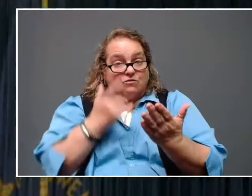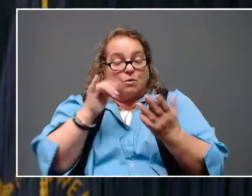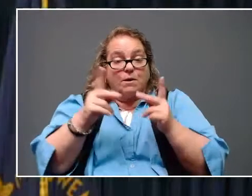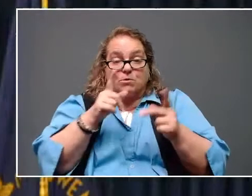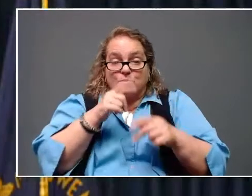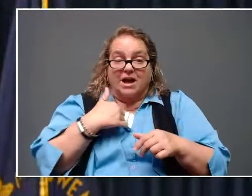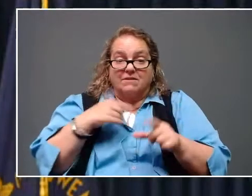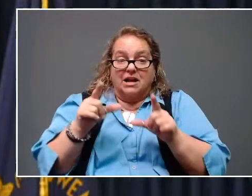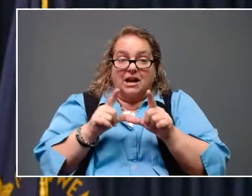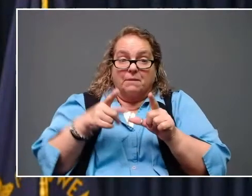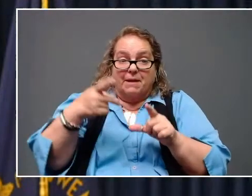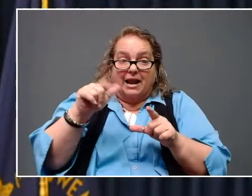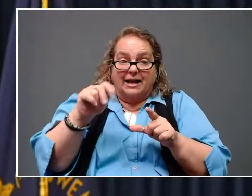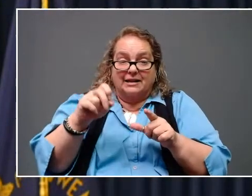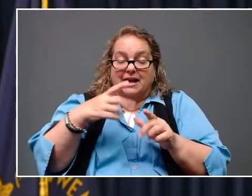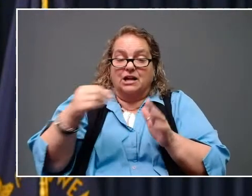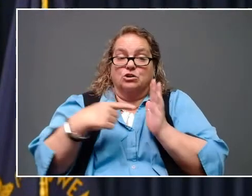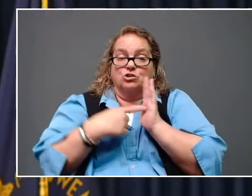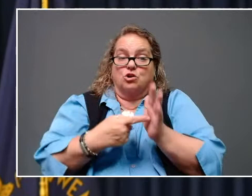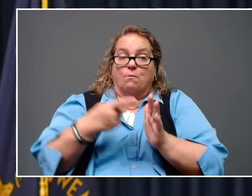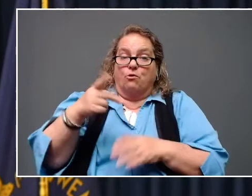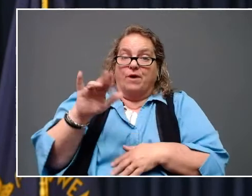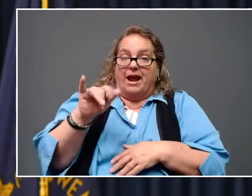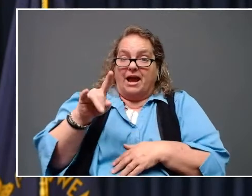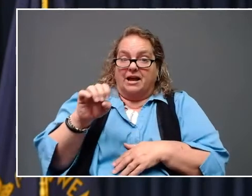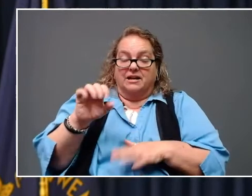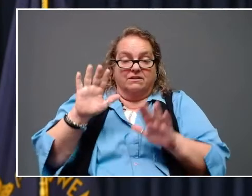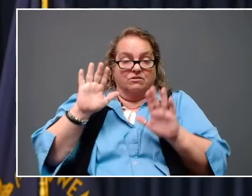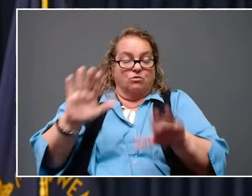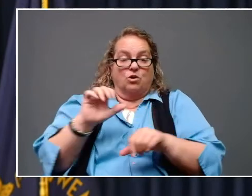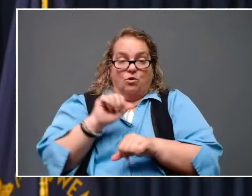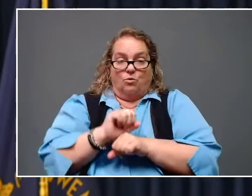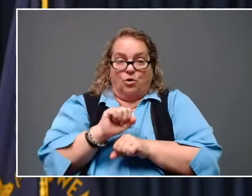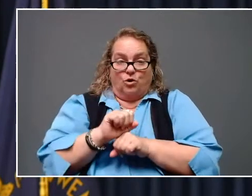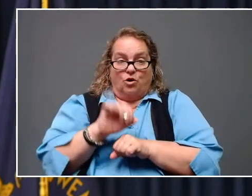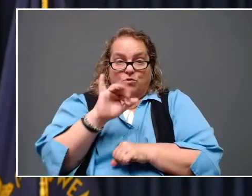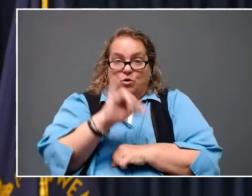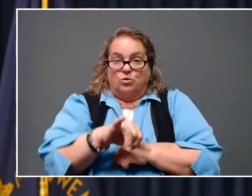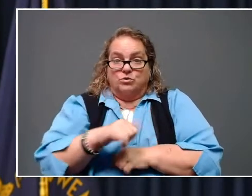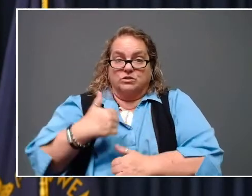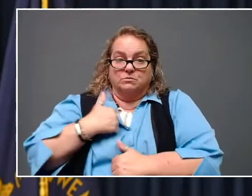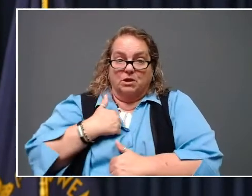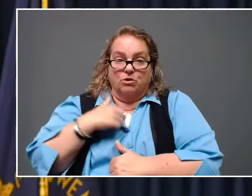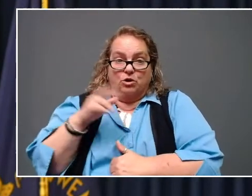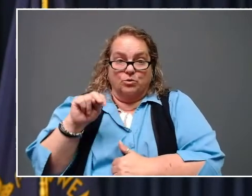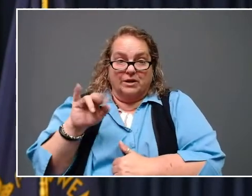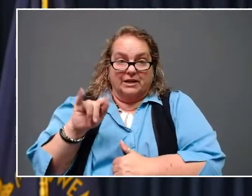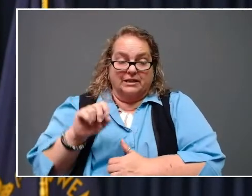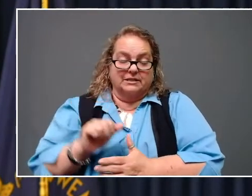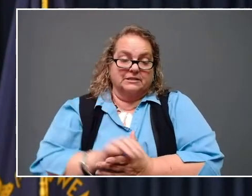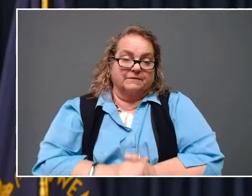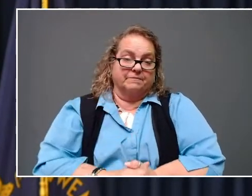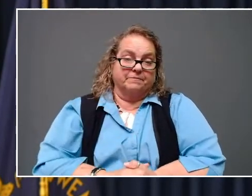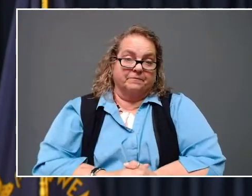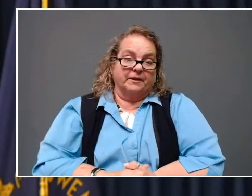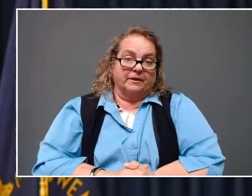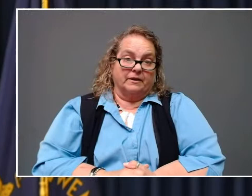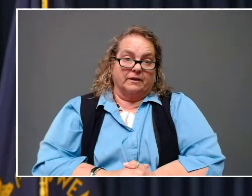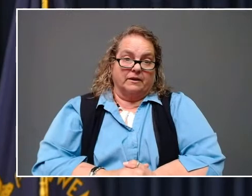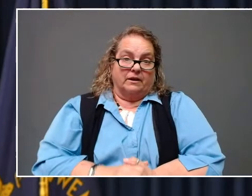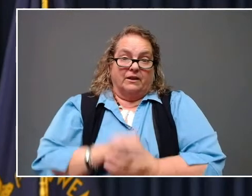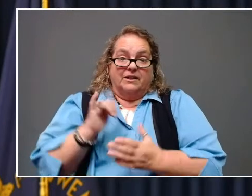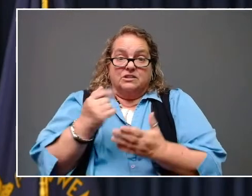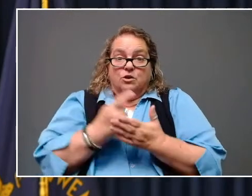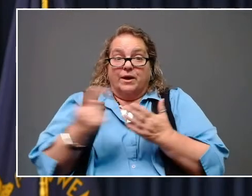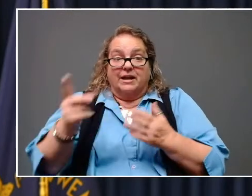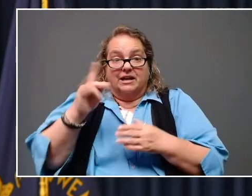and to show pride in the incredible work of those units. This week, Kentucky also joins the rest of the country in